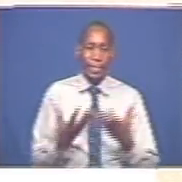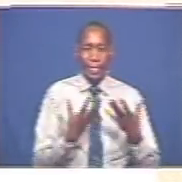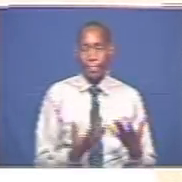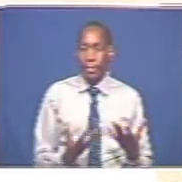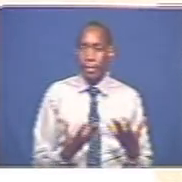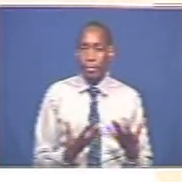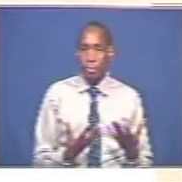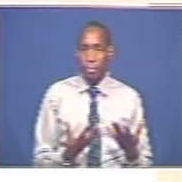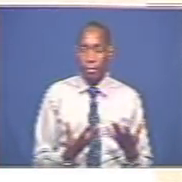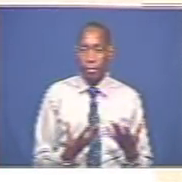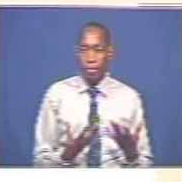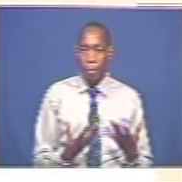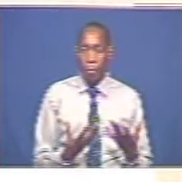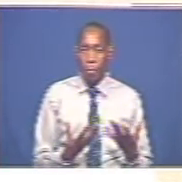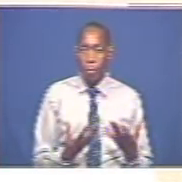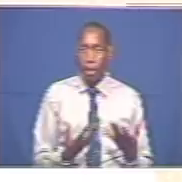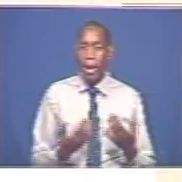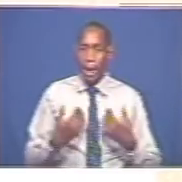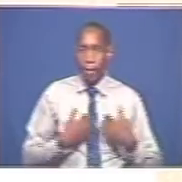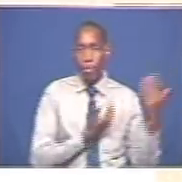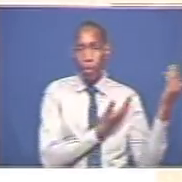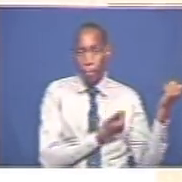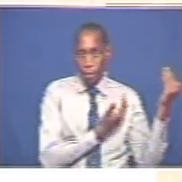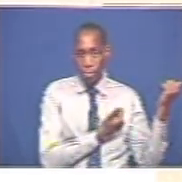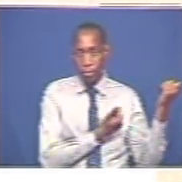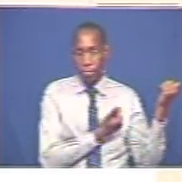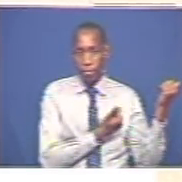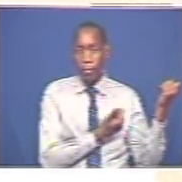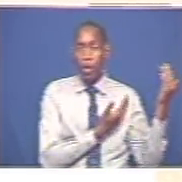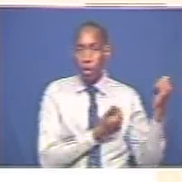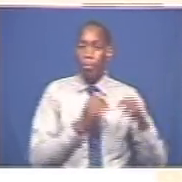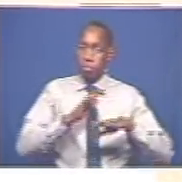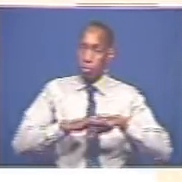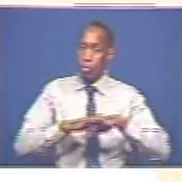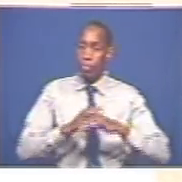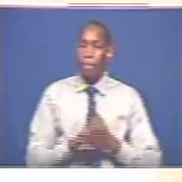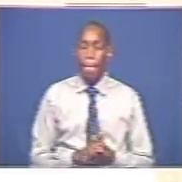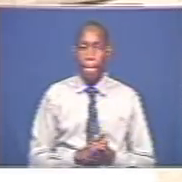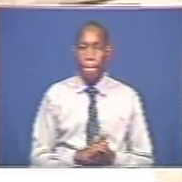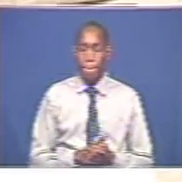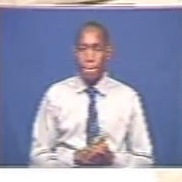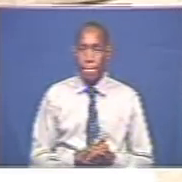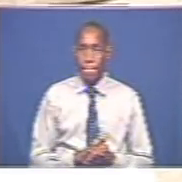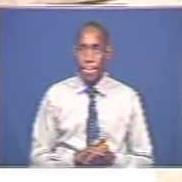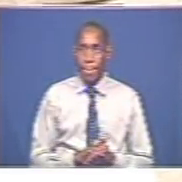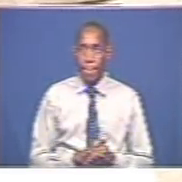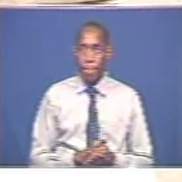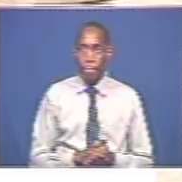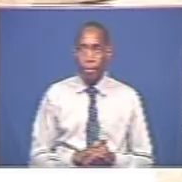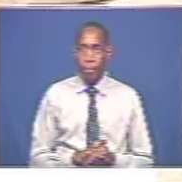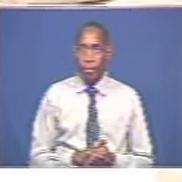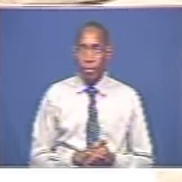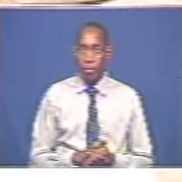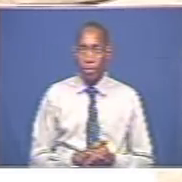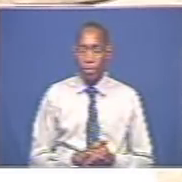however obscure it is, mm. there is a hope, and hope is a good thing. Absolutely. Yes. Fantastic. John?